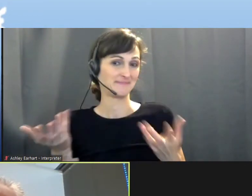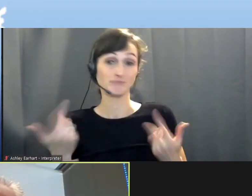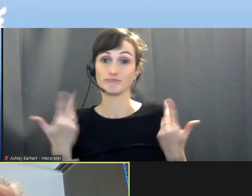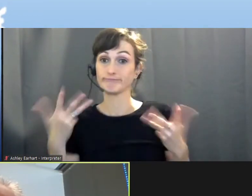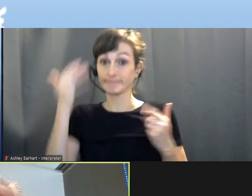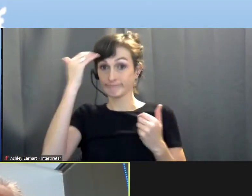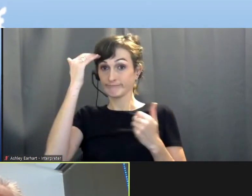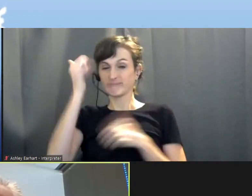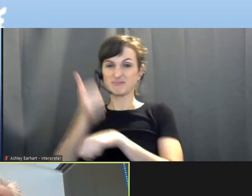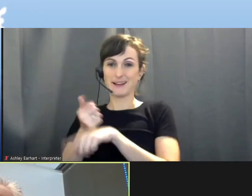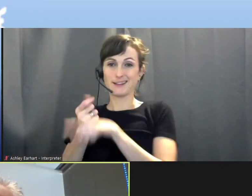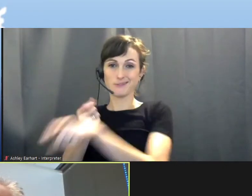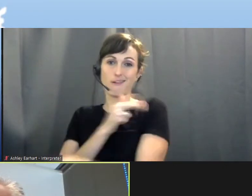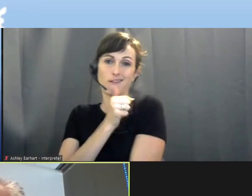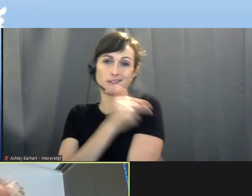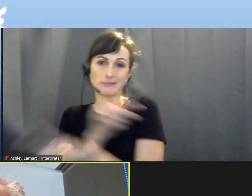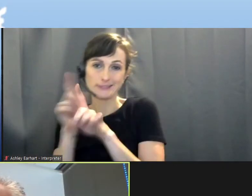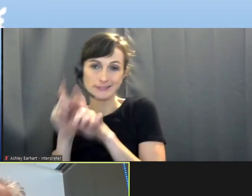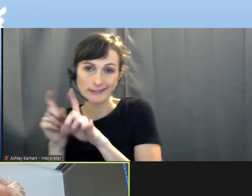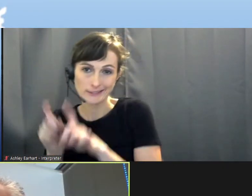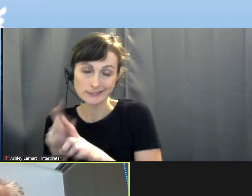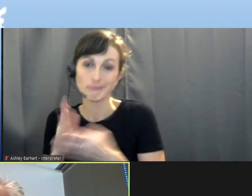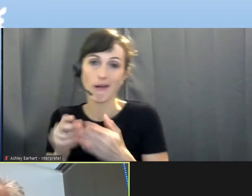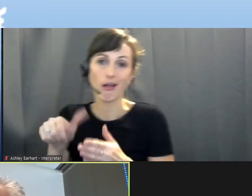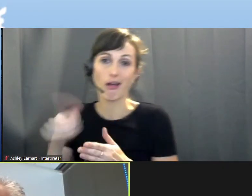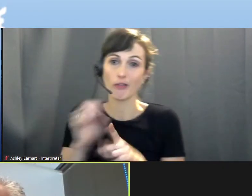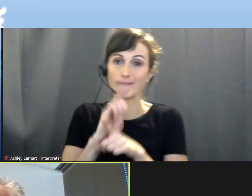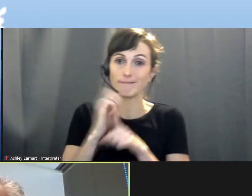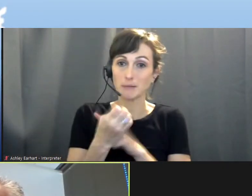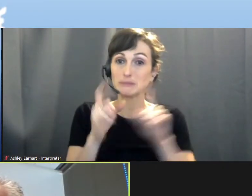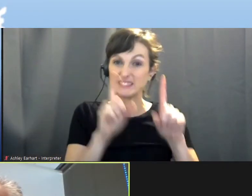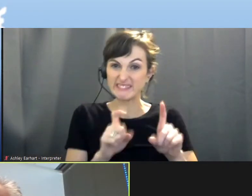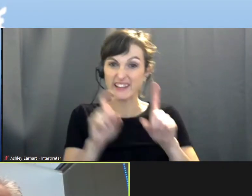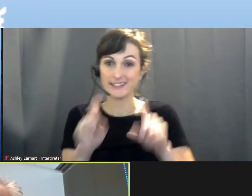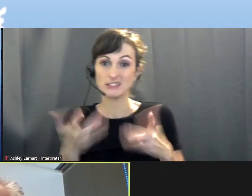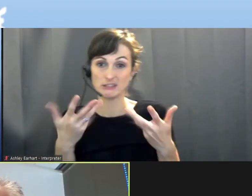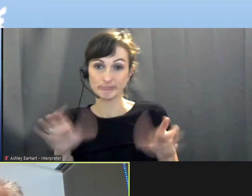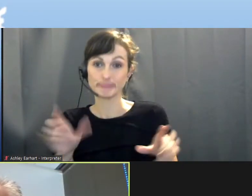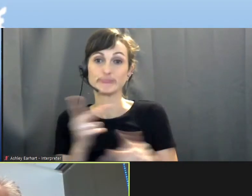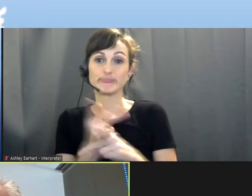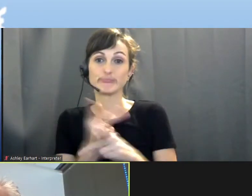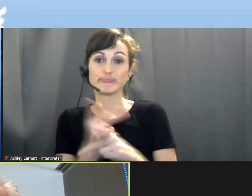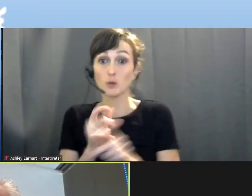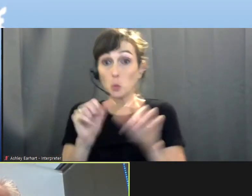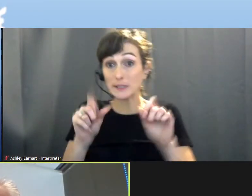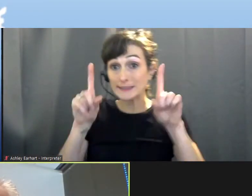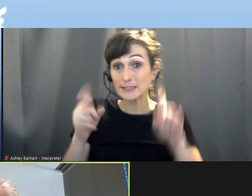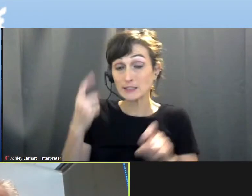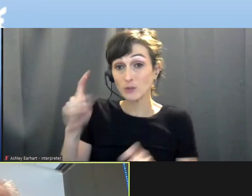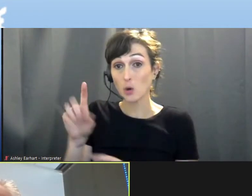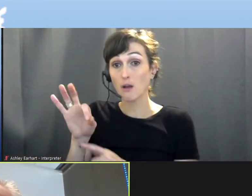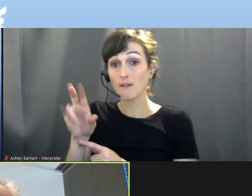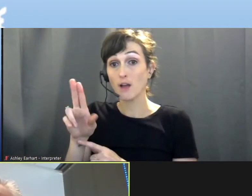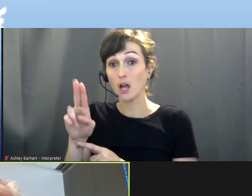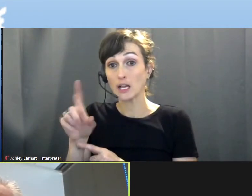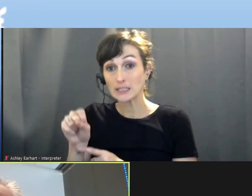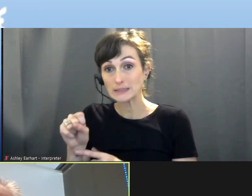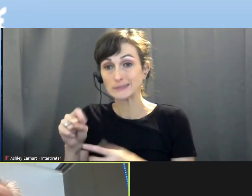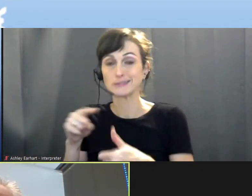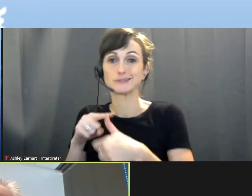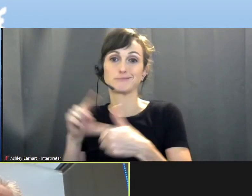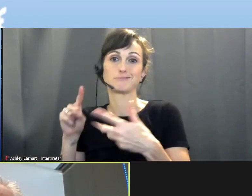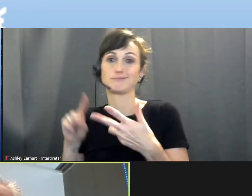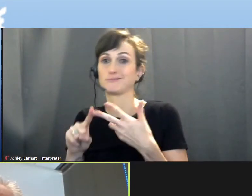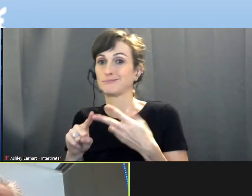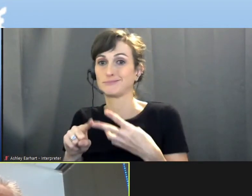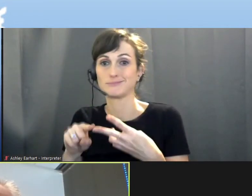hospital testing and some of the other environmental testing that we've done, we can test for fungus and bacteria and MRSA and staph, and we've done